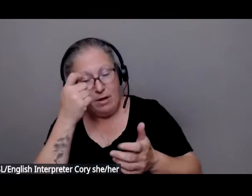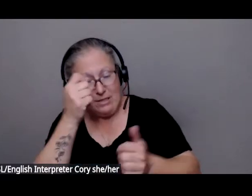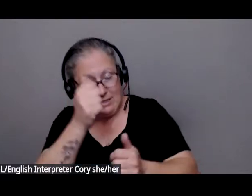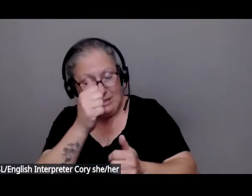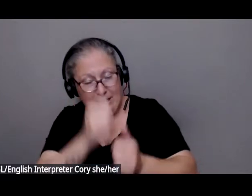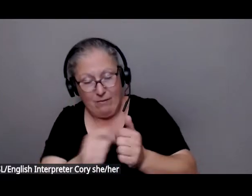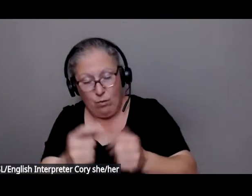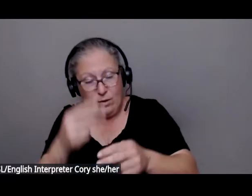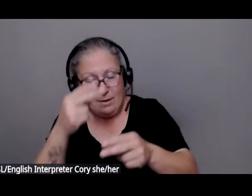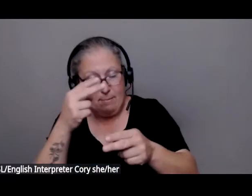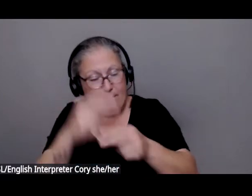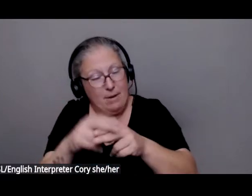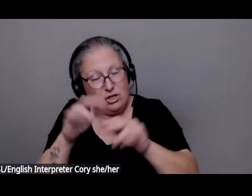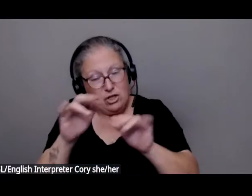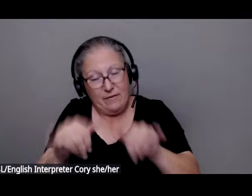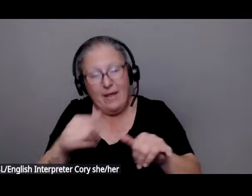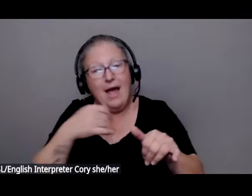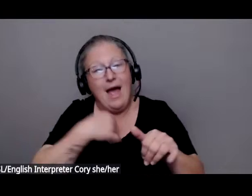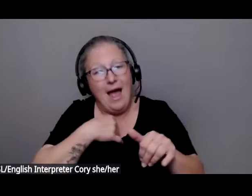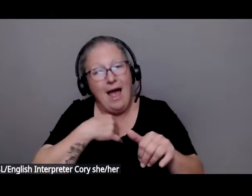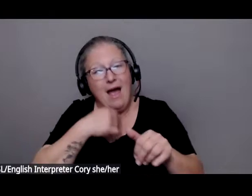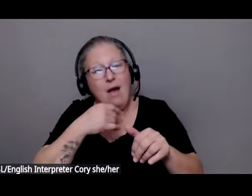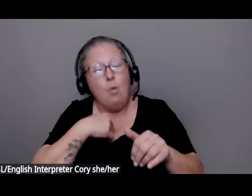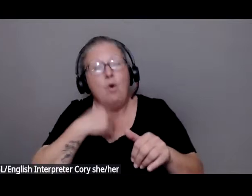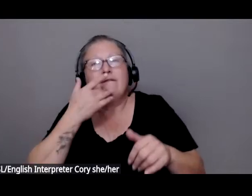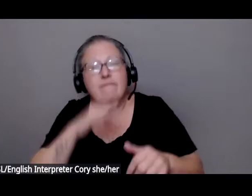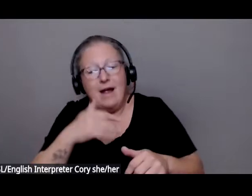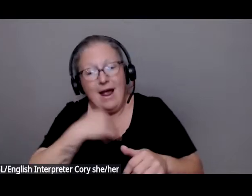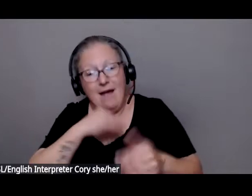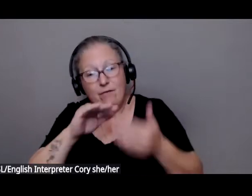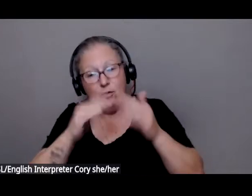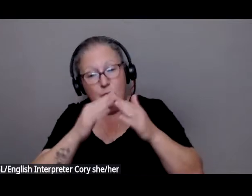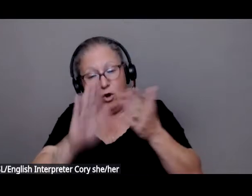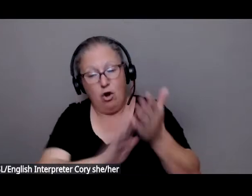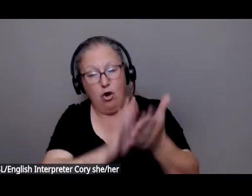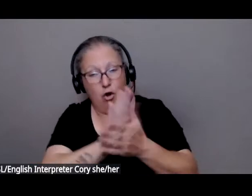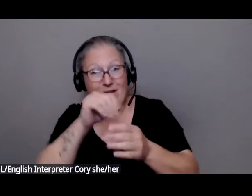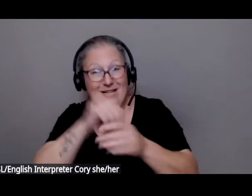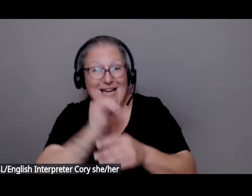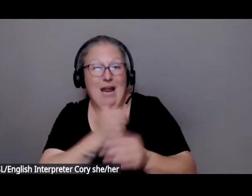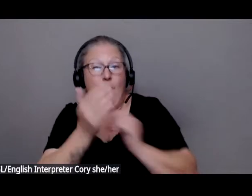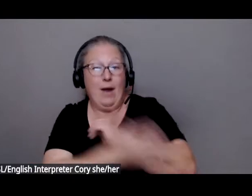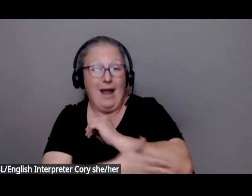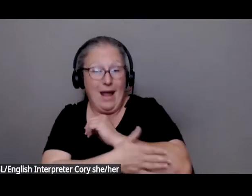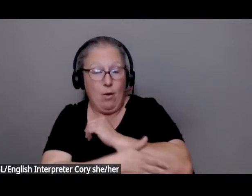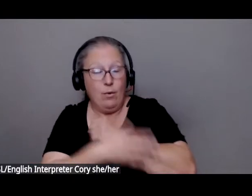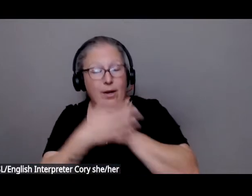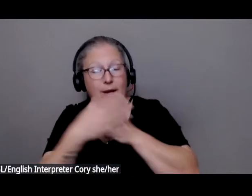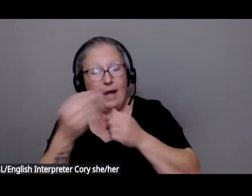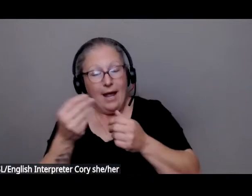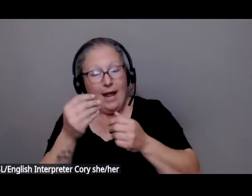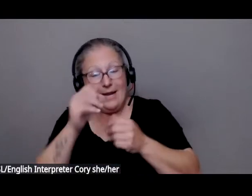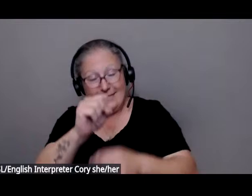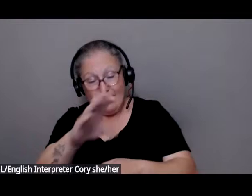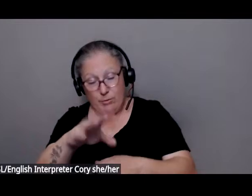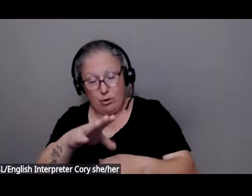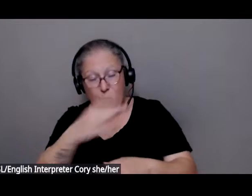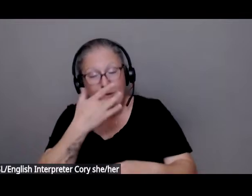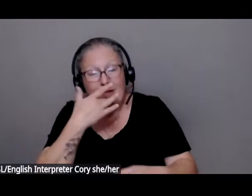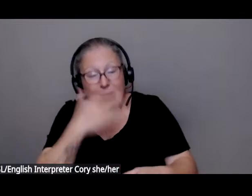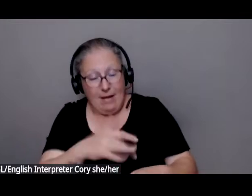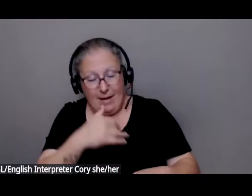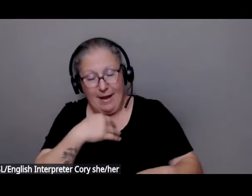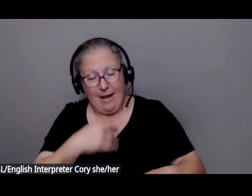mentioning that we're fortunate to have community colleges in our county, and at San Bruno we're very fortunate to